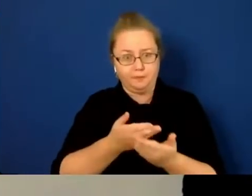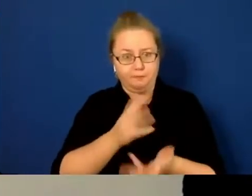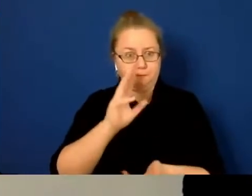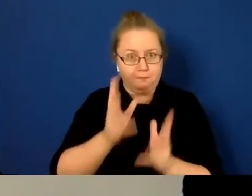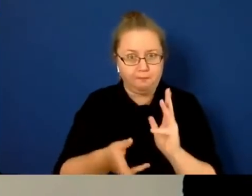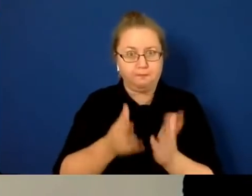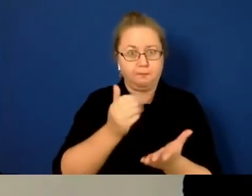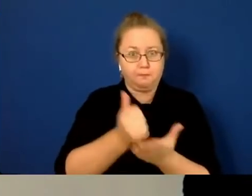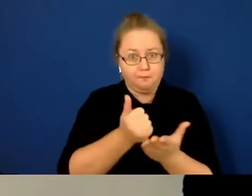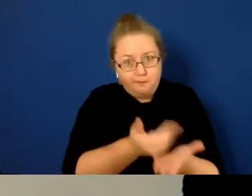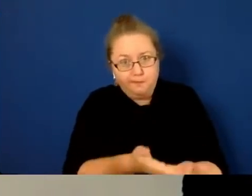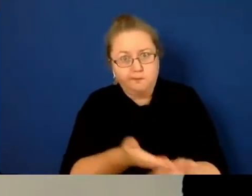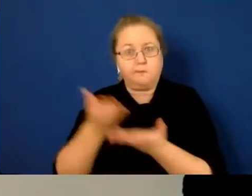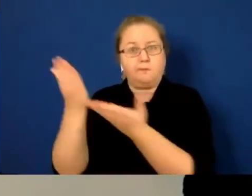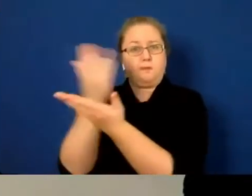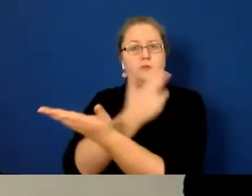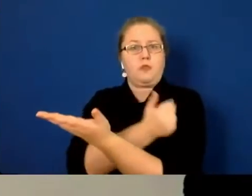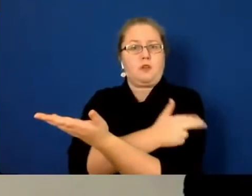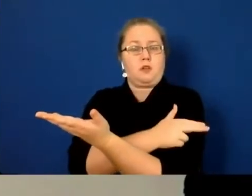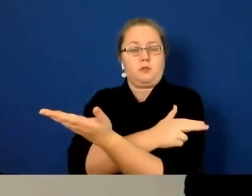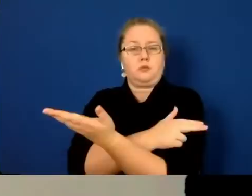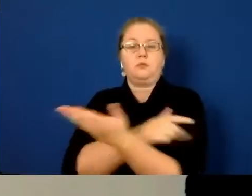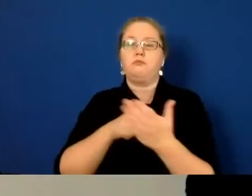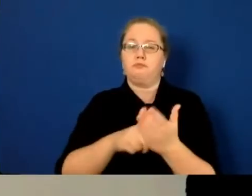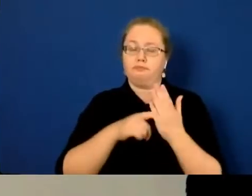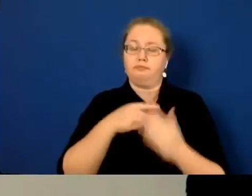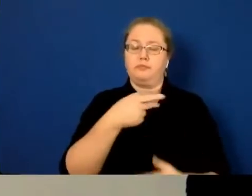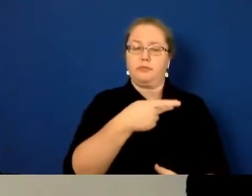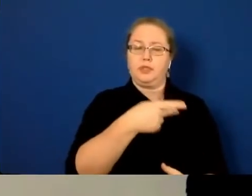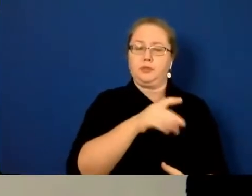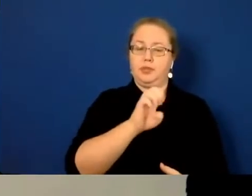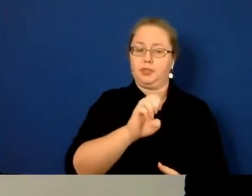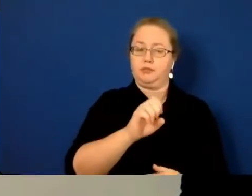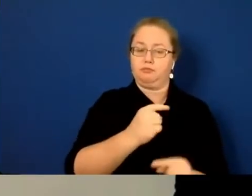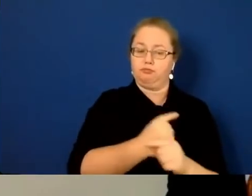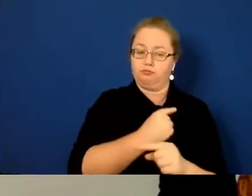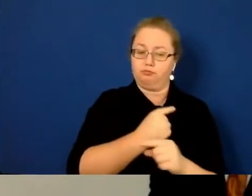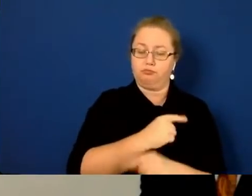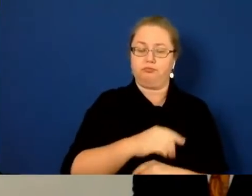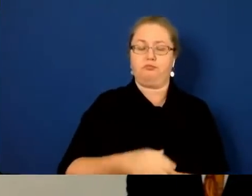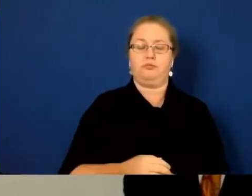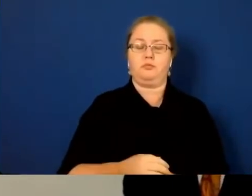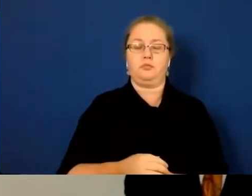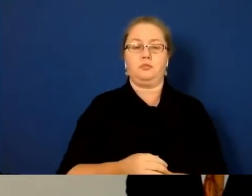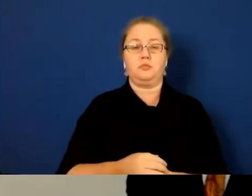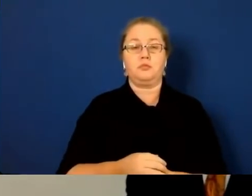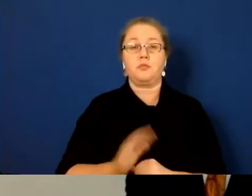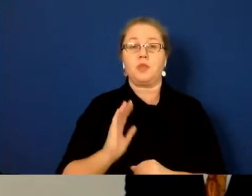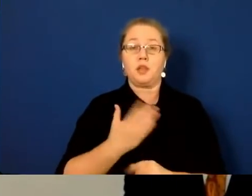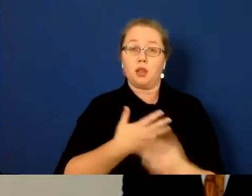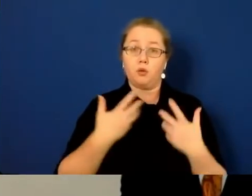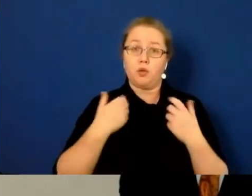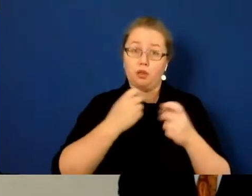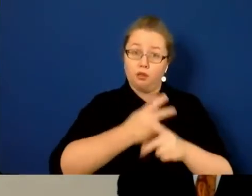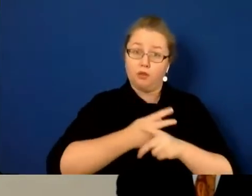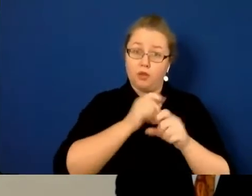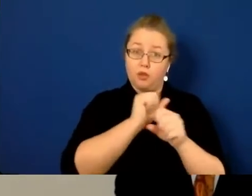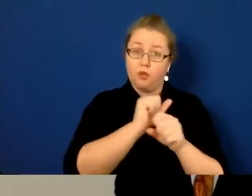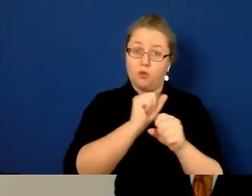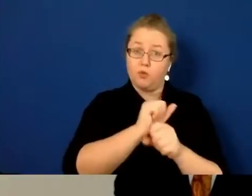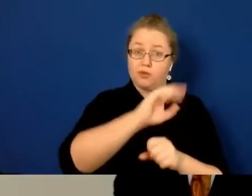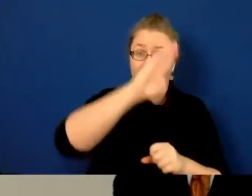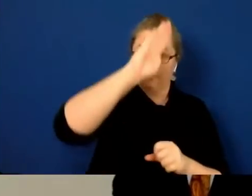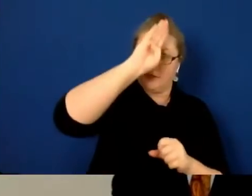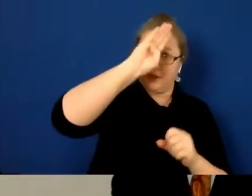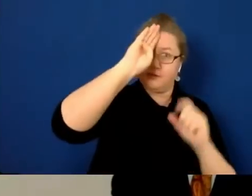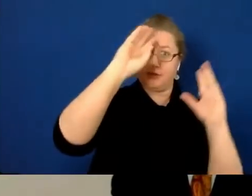people who are ill, and they don't always know what the cause of that illness is. So it is standard practice for